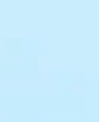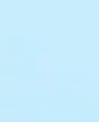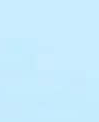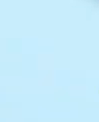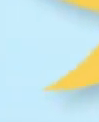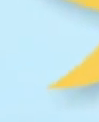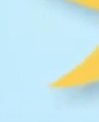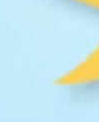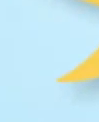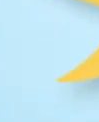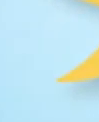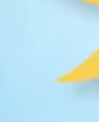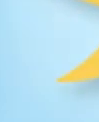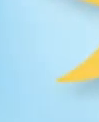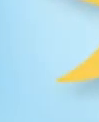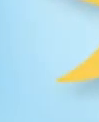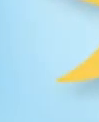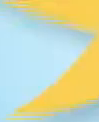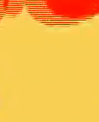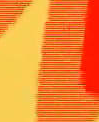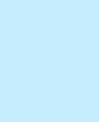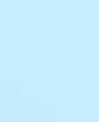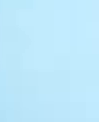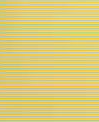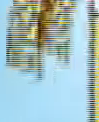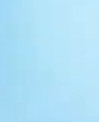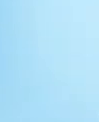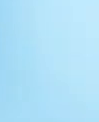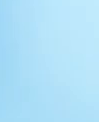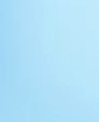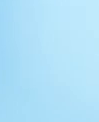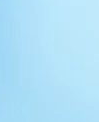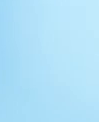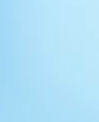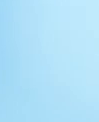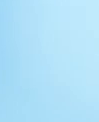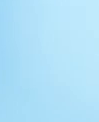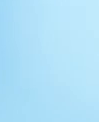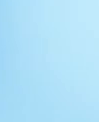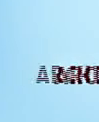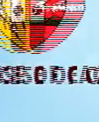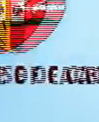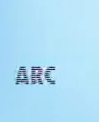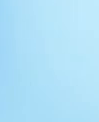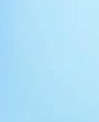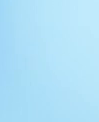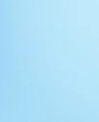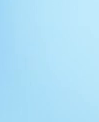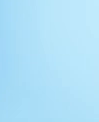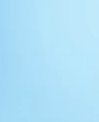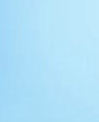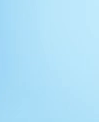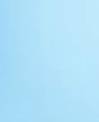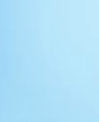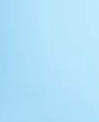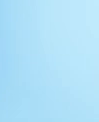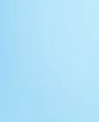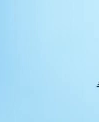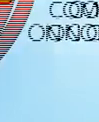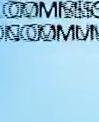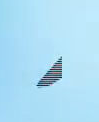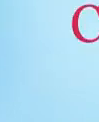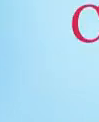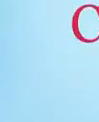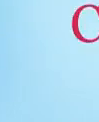came. Kumusta po, Bishop, is brought to you by the Archdiocese of Cáceres, Cáceres Commission on